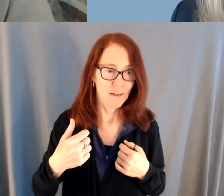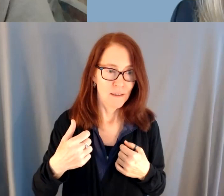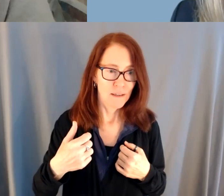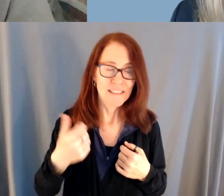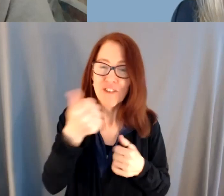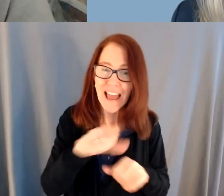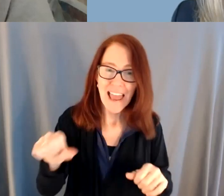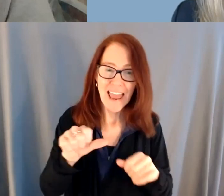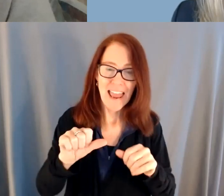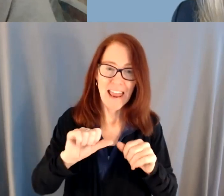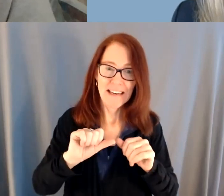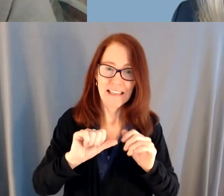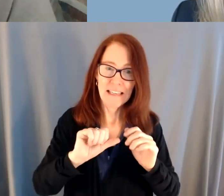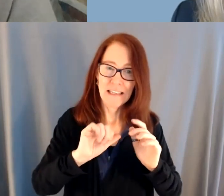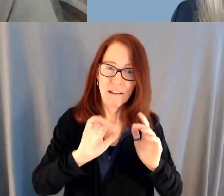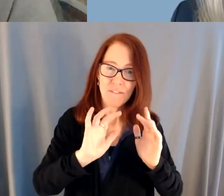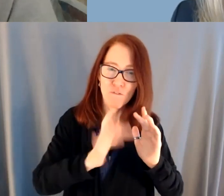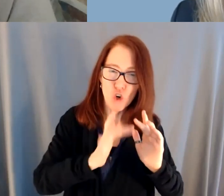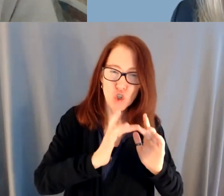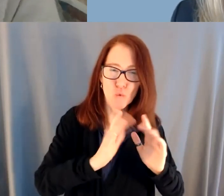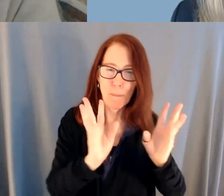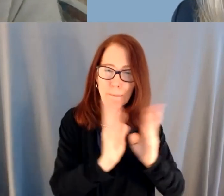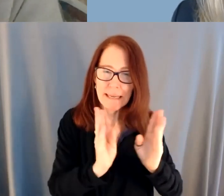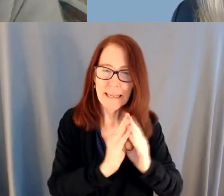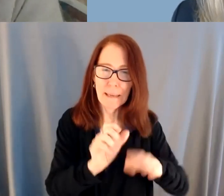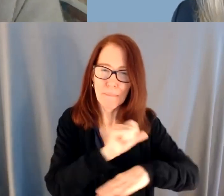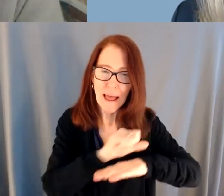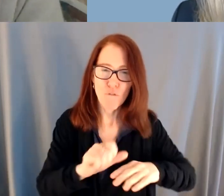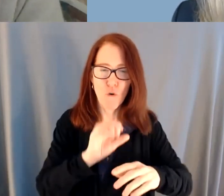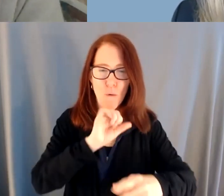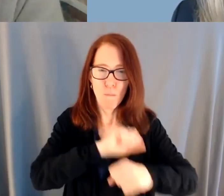best for accommodations or accessibility?